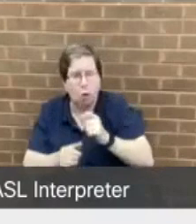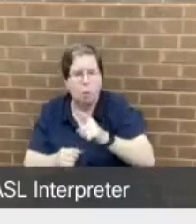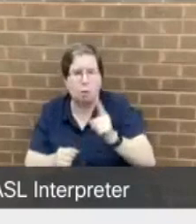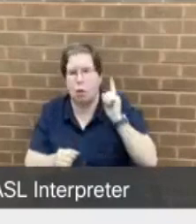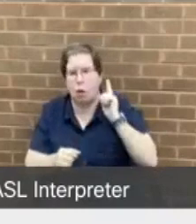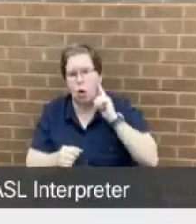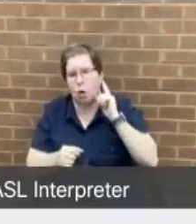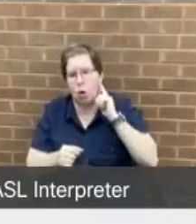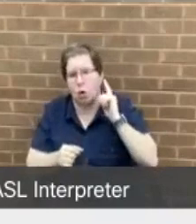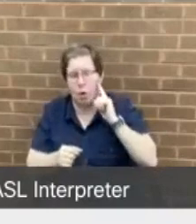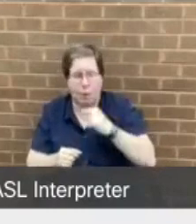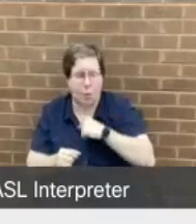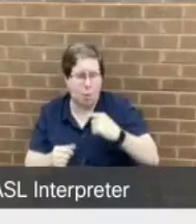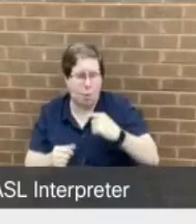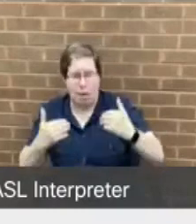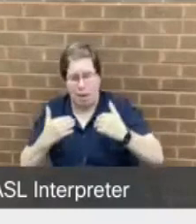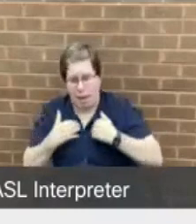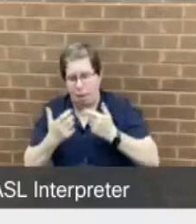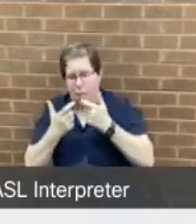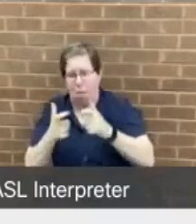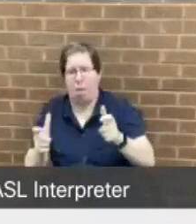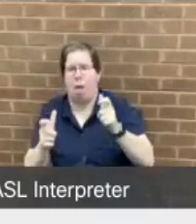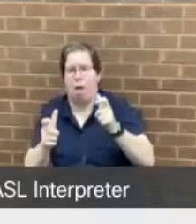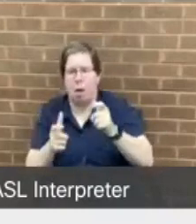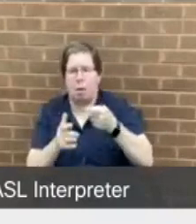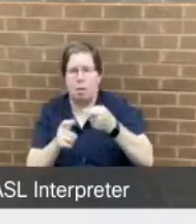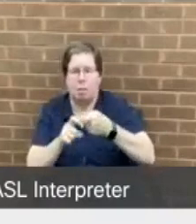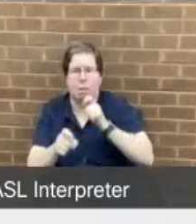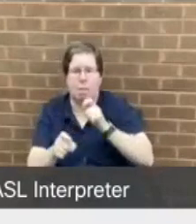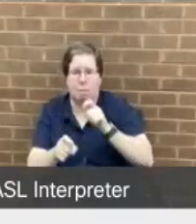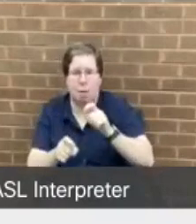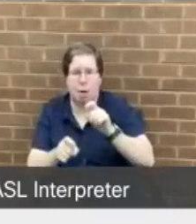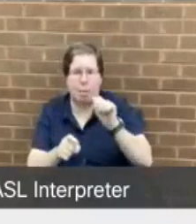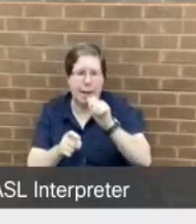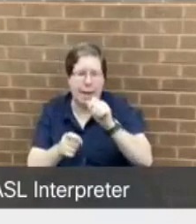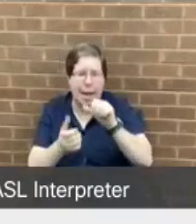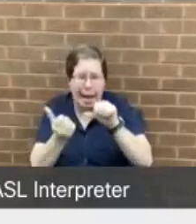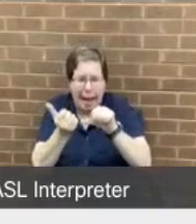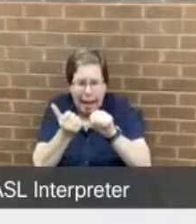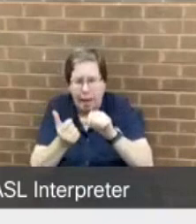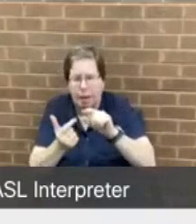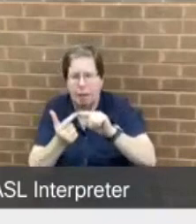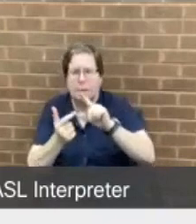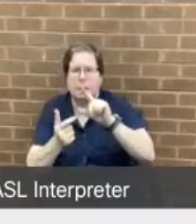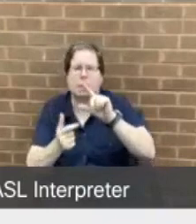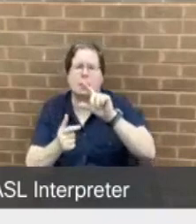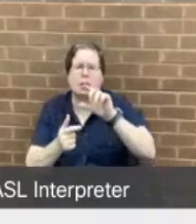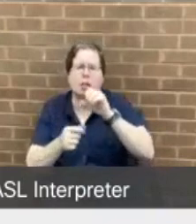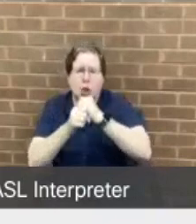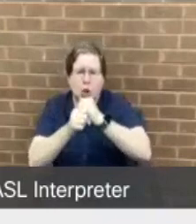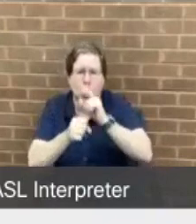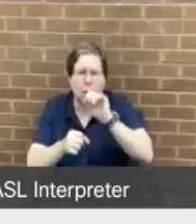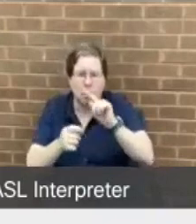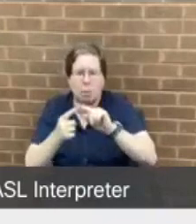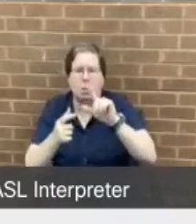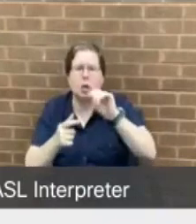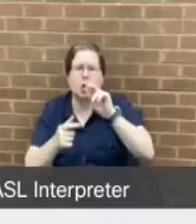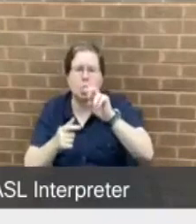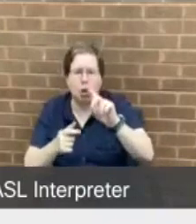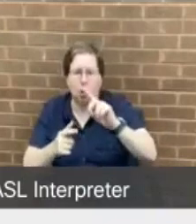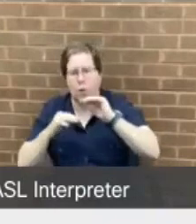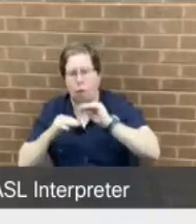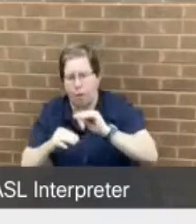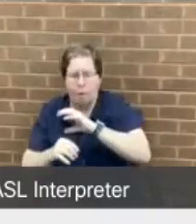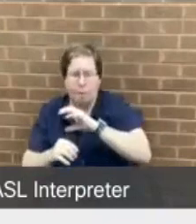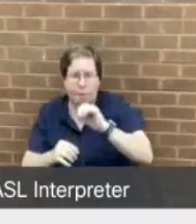heard, Maryland has received significant funding from the Coronavirus Aid, Relief, and Economic Security Act, the Coronavirus Response and